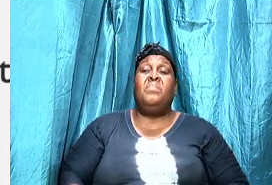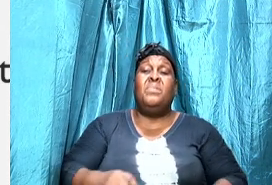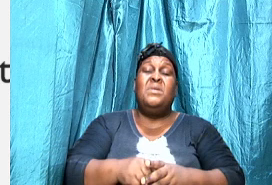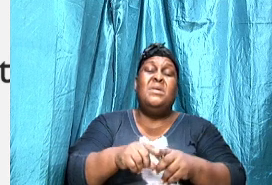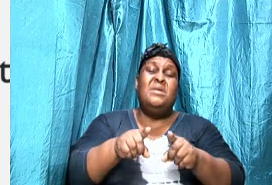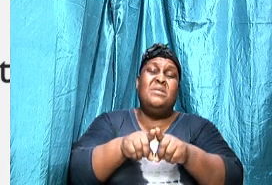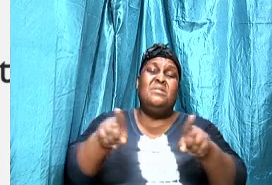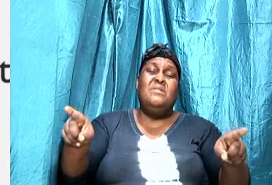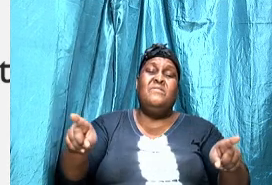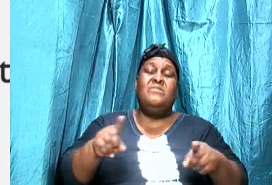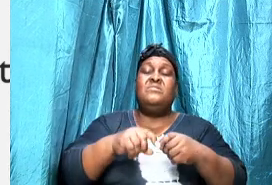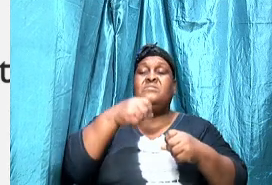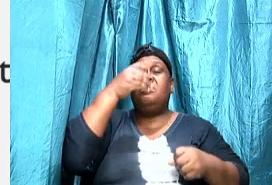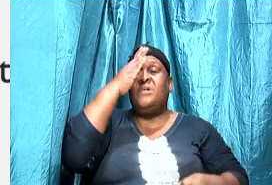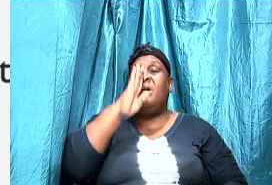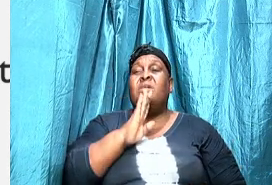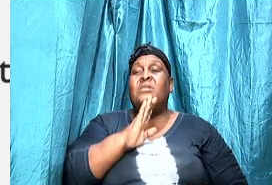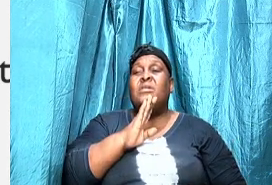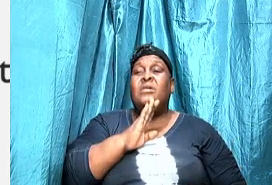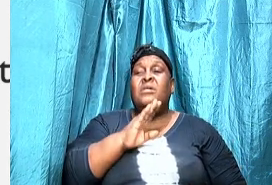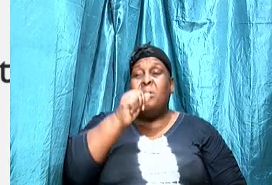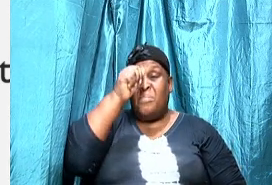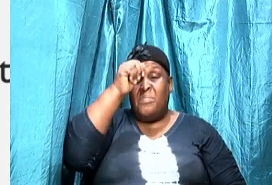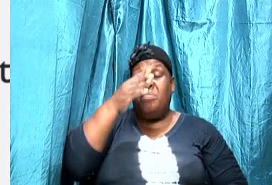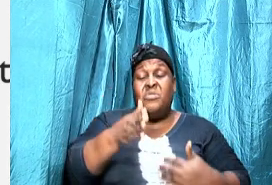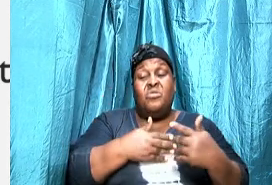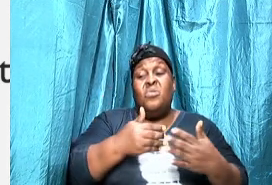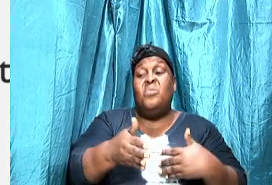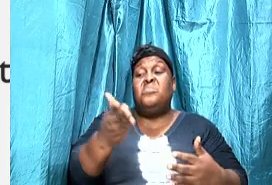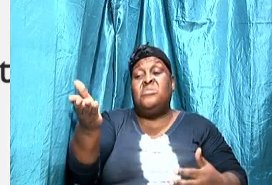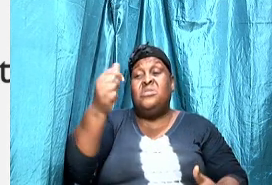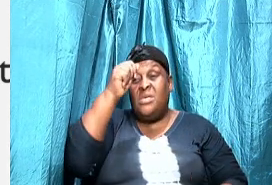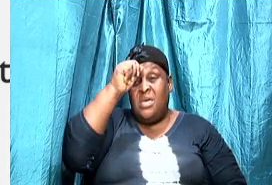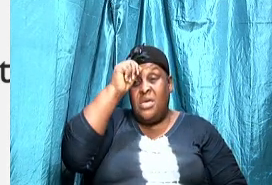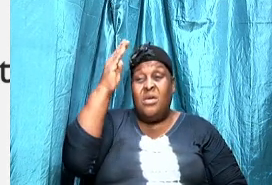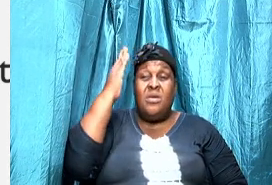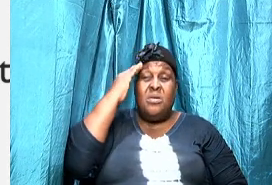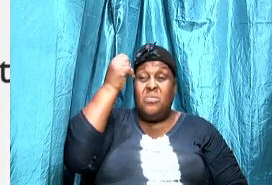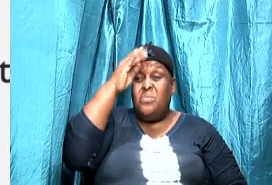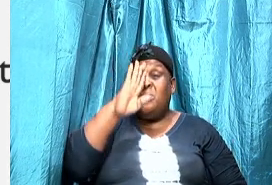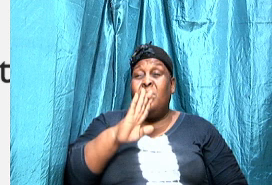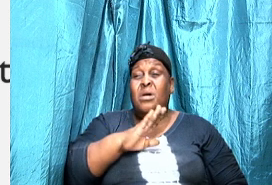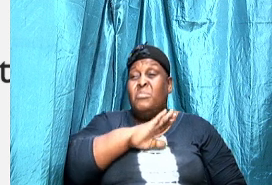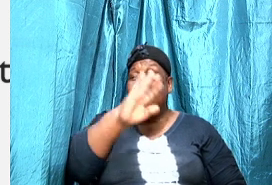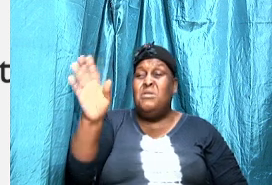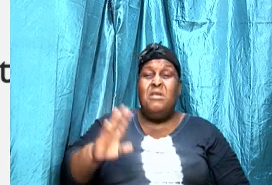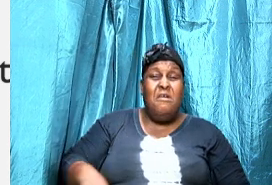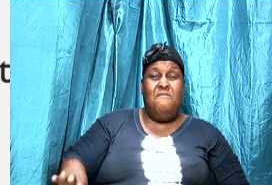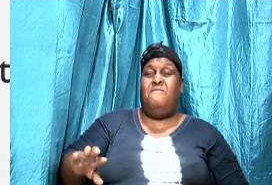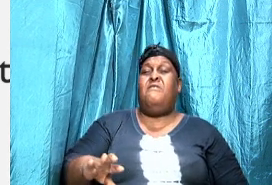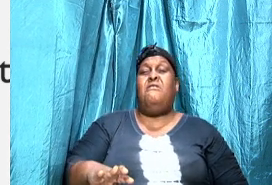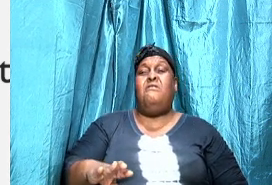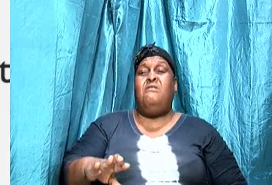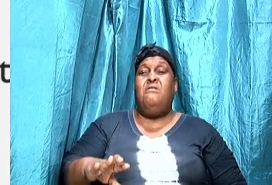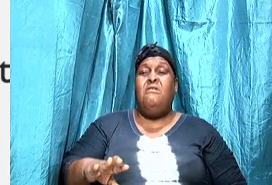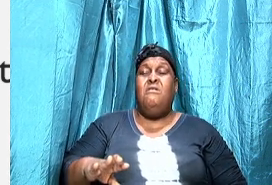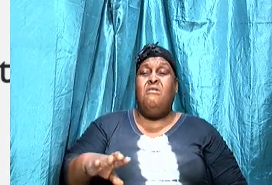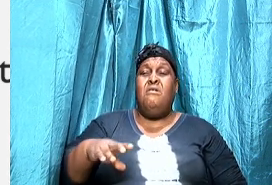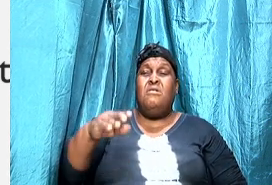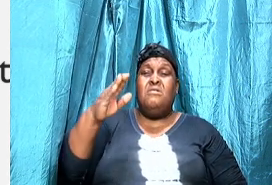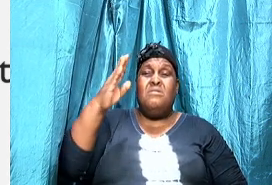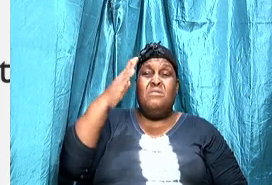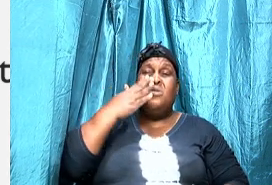God. Although men knew God existed, they did not glorify him or were